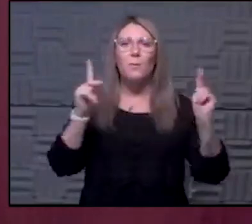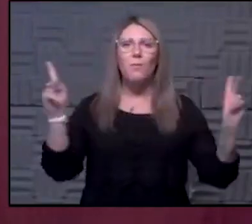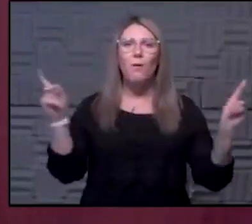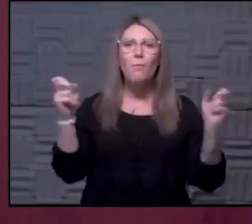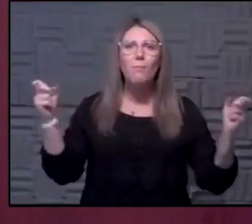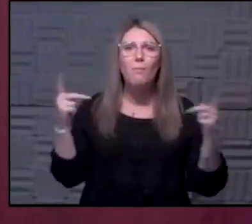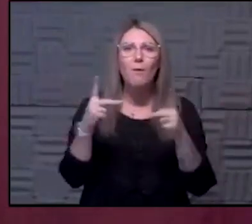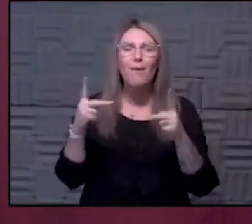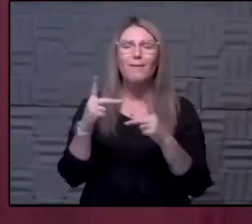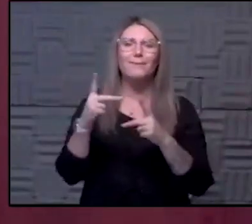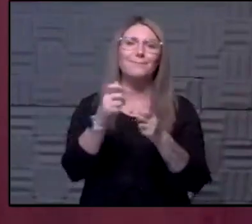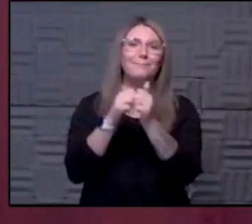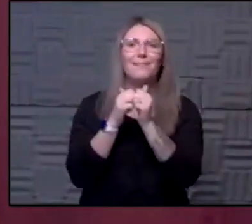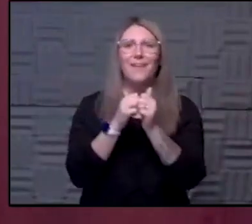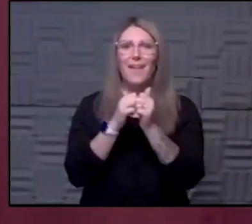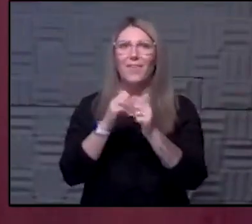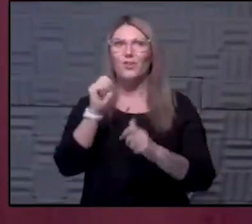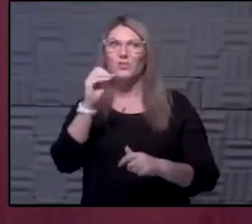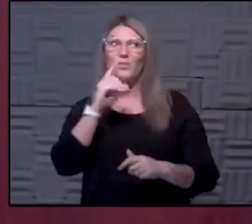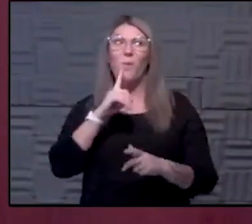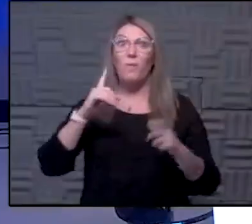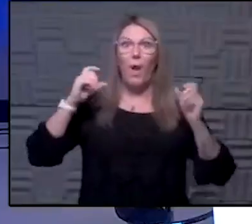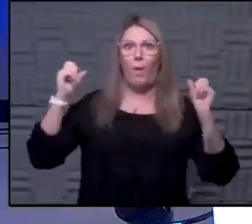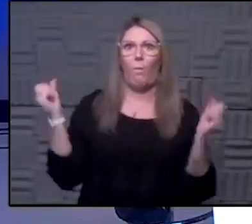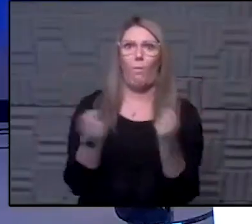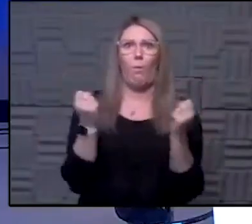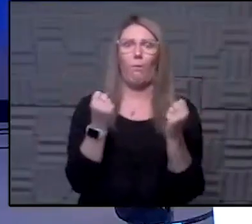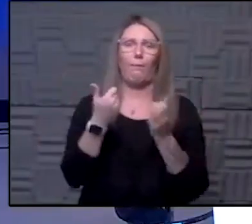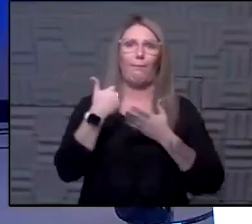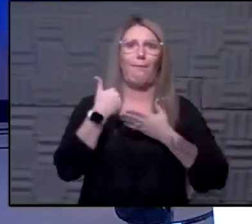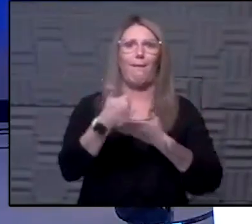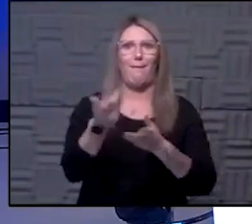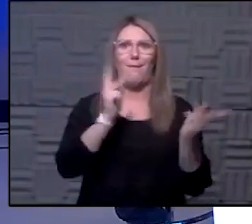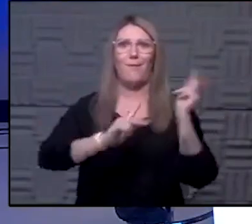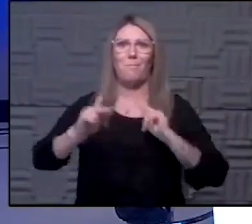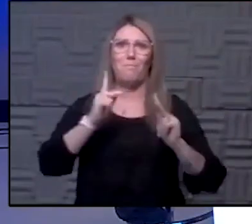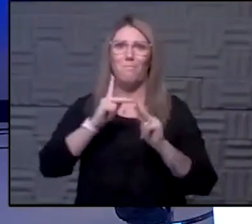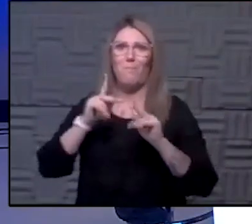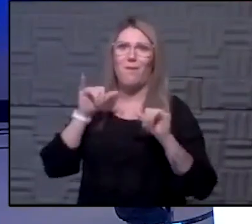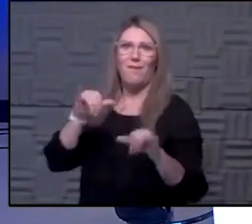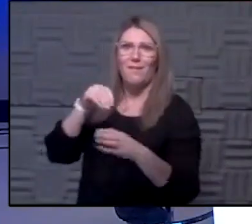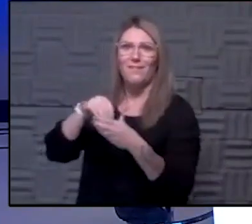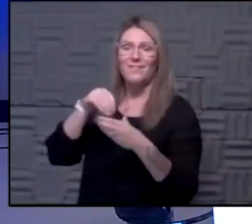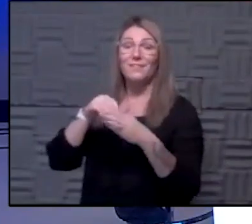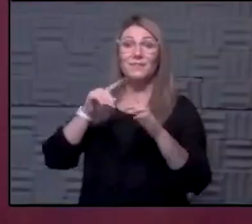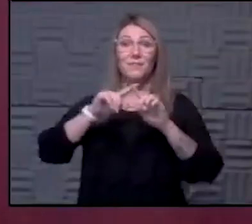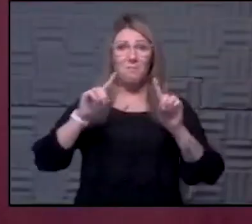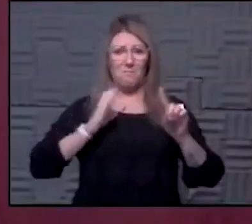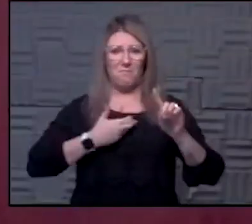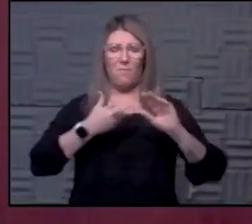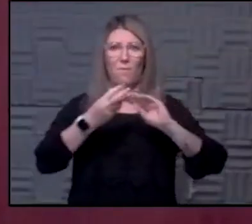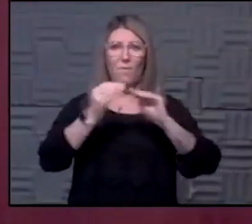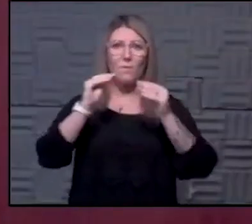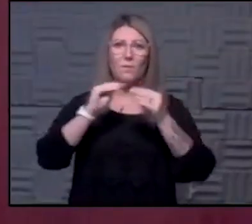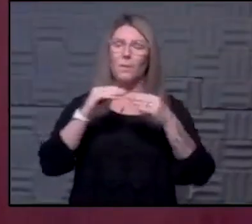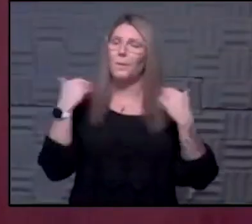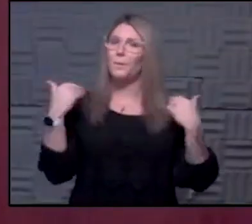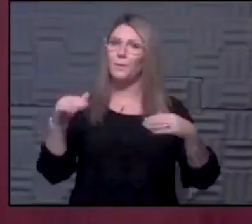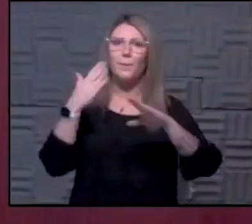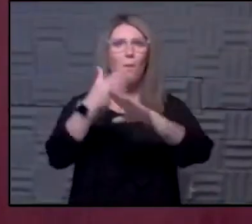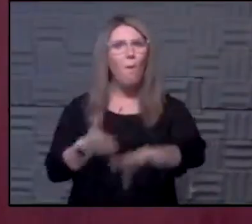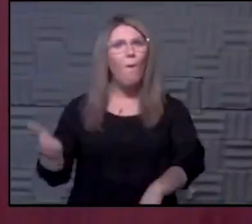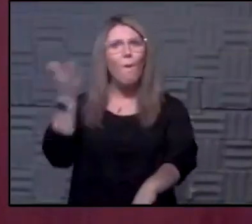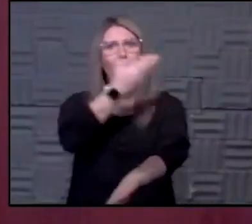polar vortex probably helped us. That's a silver lining of the vortex, I guess. But, our numbers just, they're so much better than they